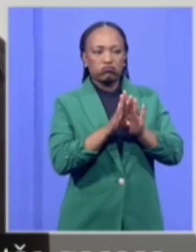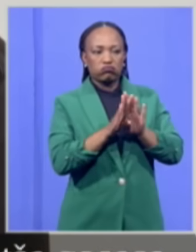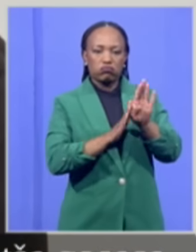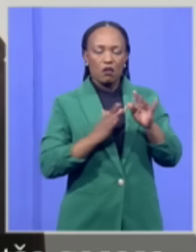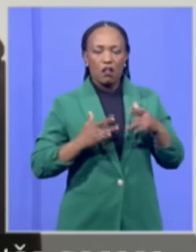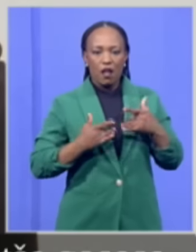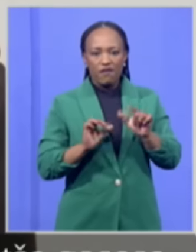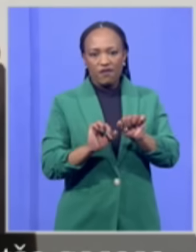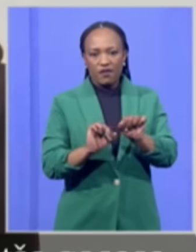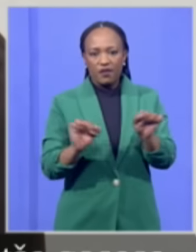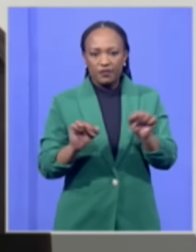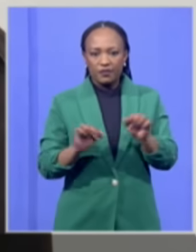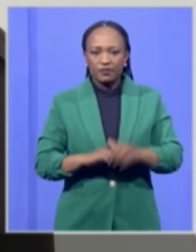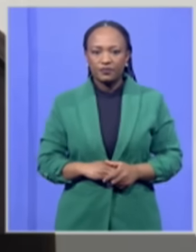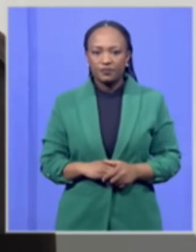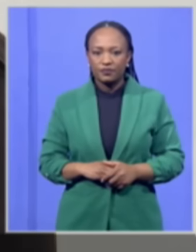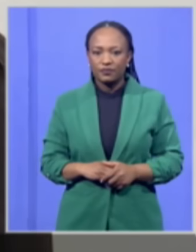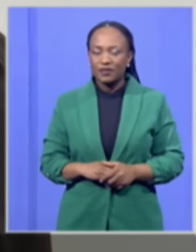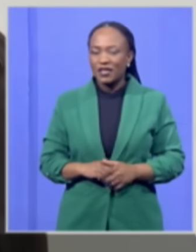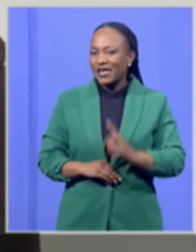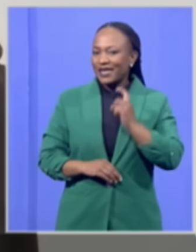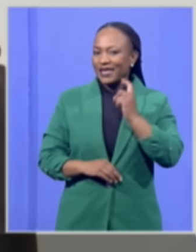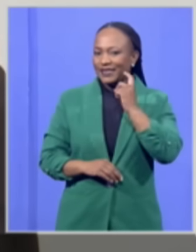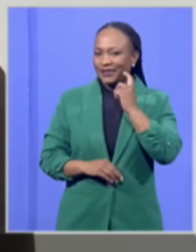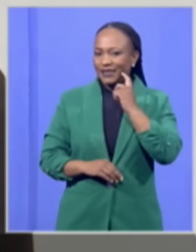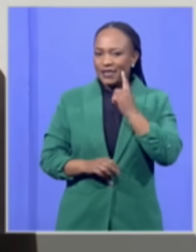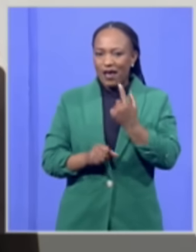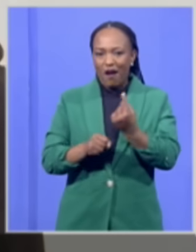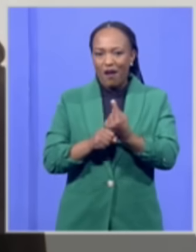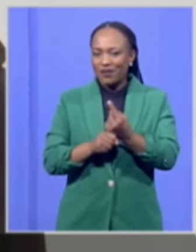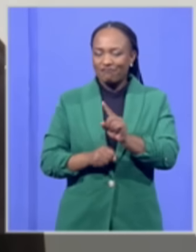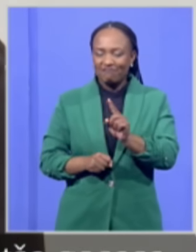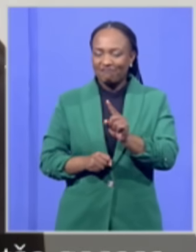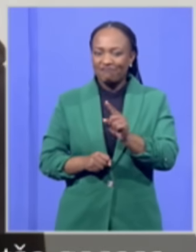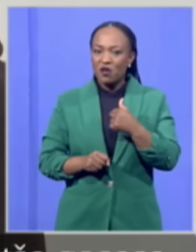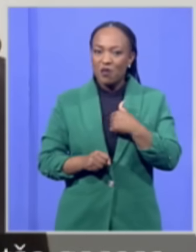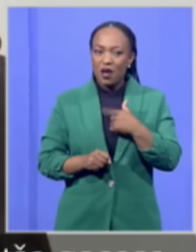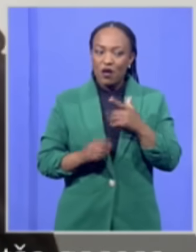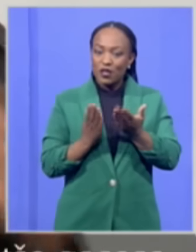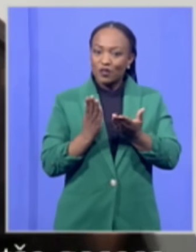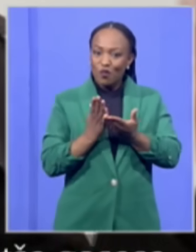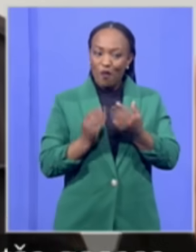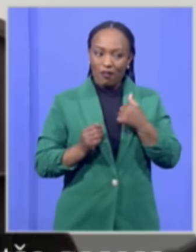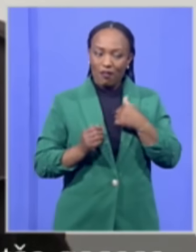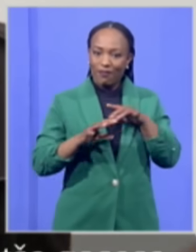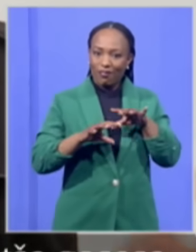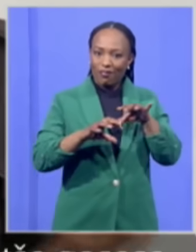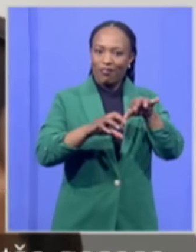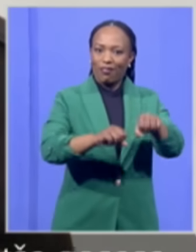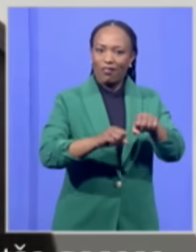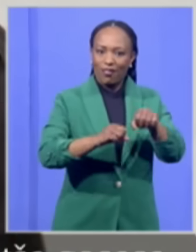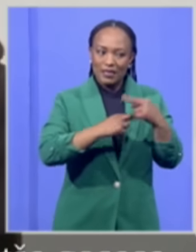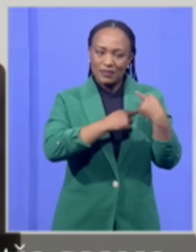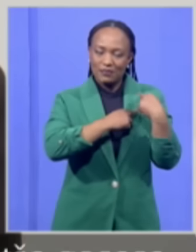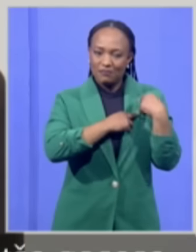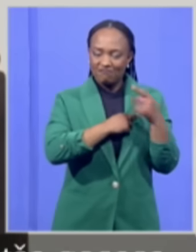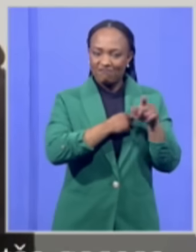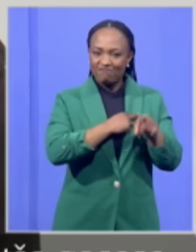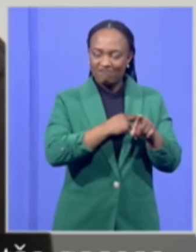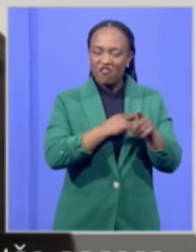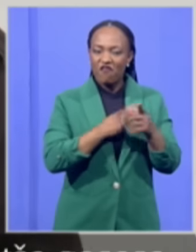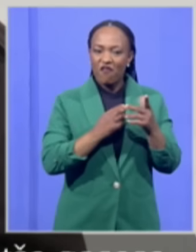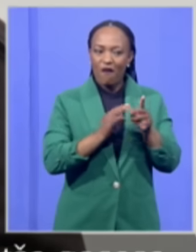It's not always easy when you're an administrative, a school and an external program comes in